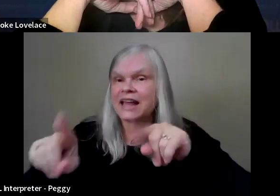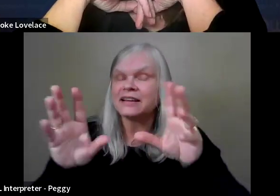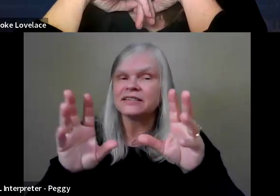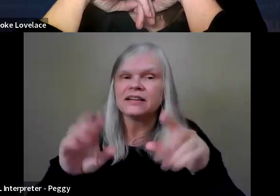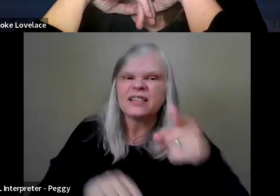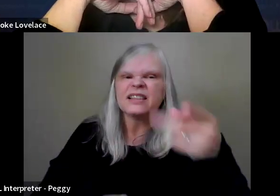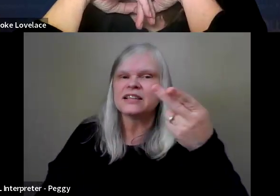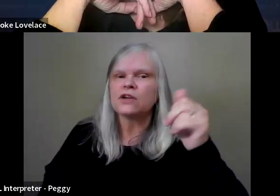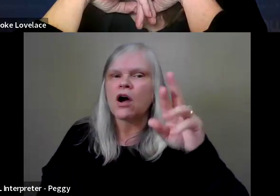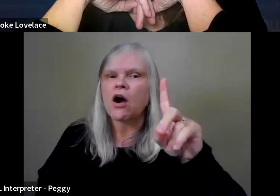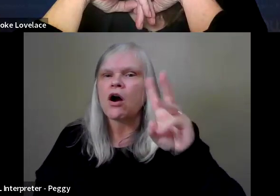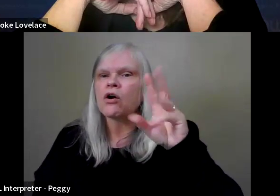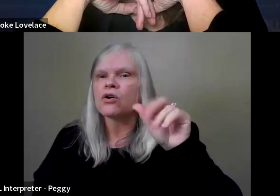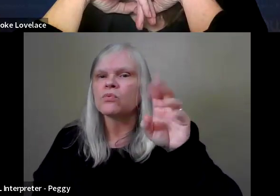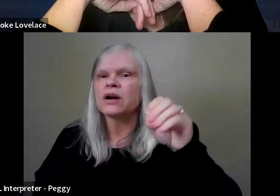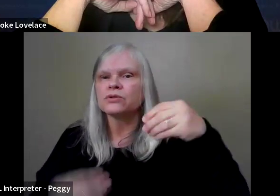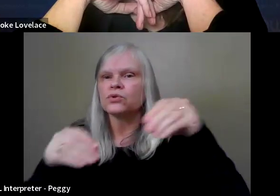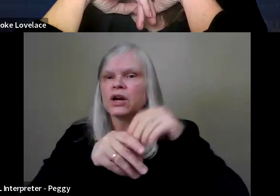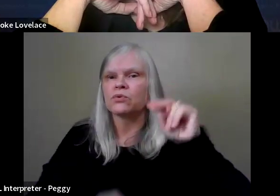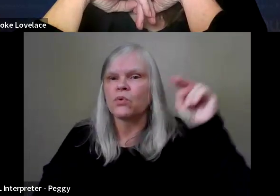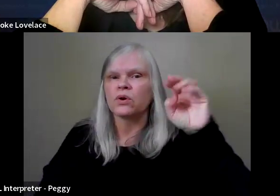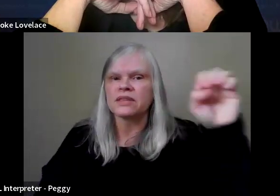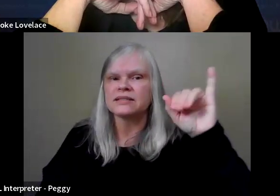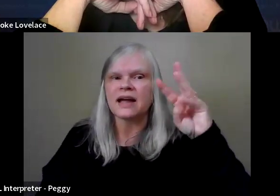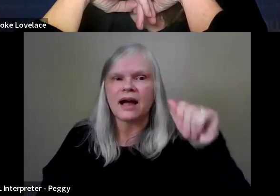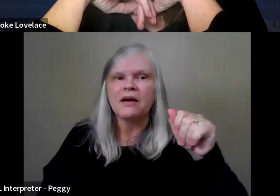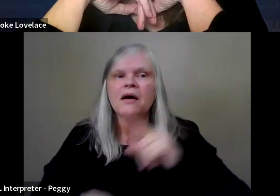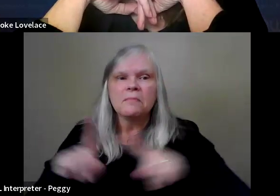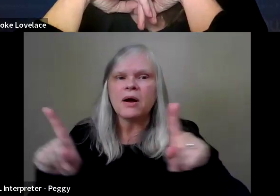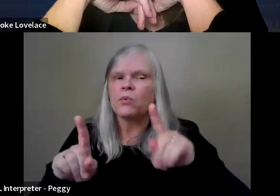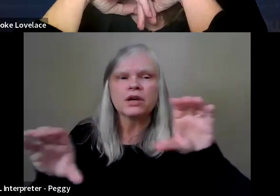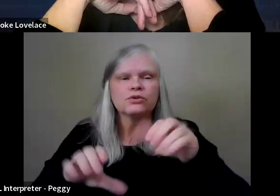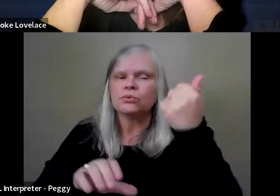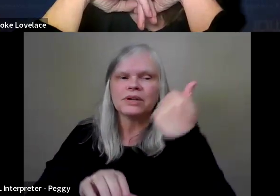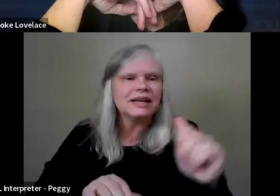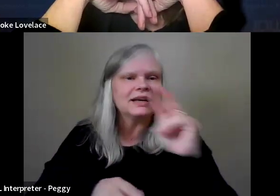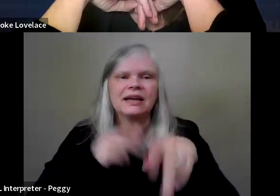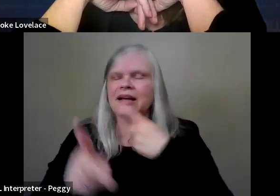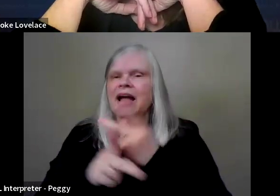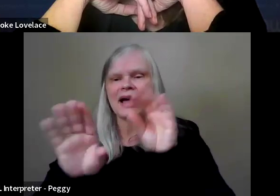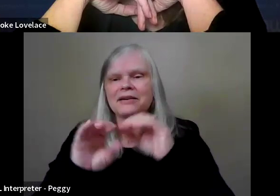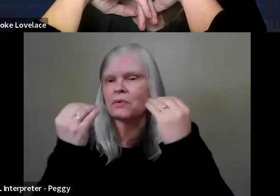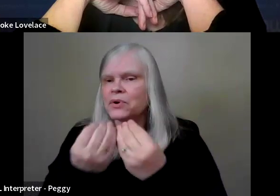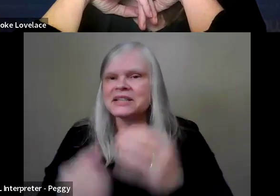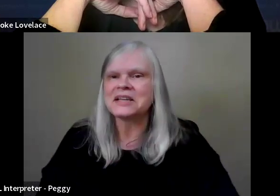hardware store that did it in Northeast Iowa, but we really can do this with any type of organization.